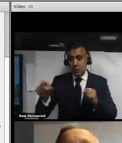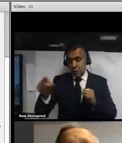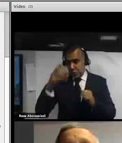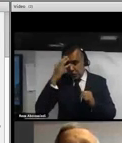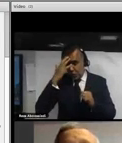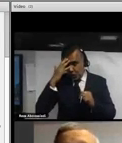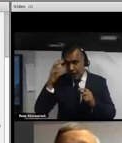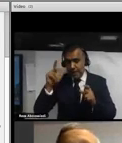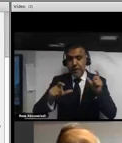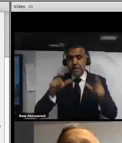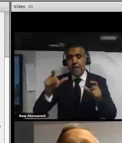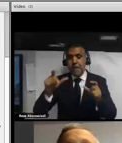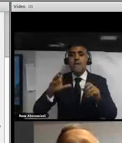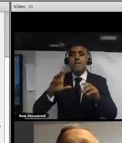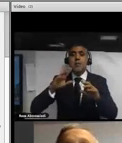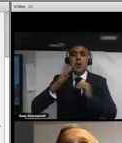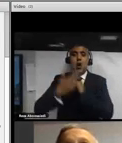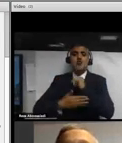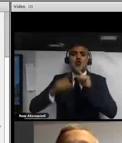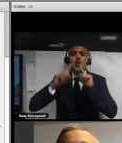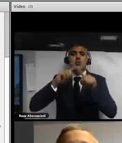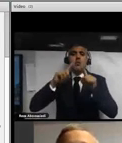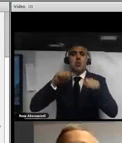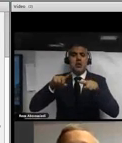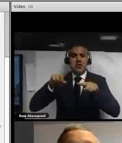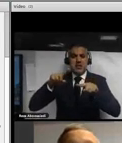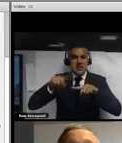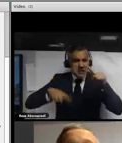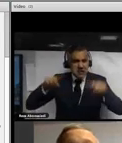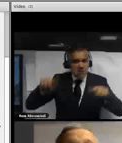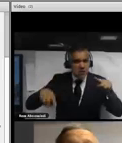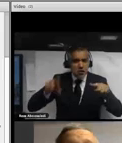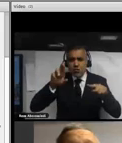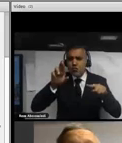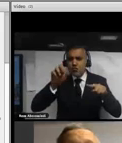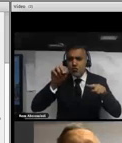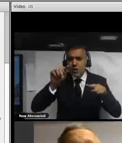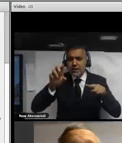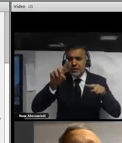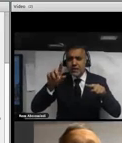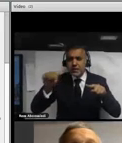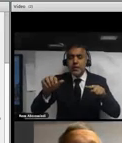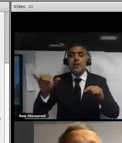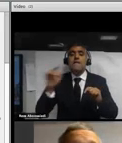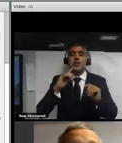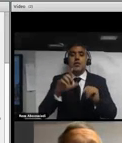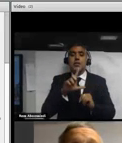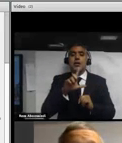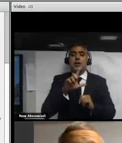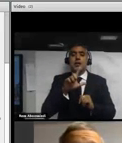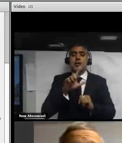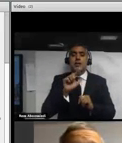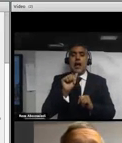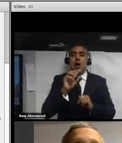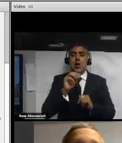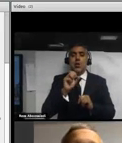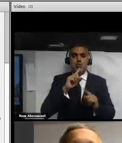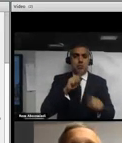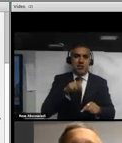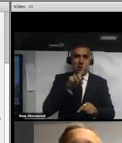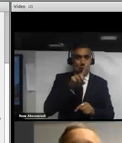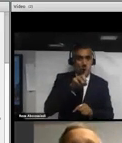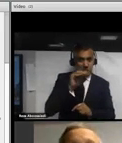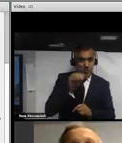the countries would report very different rates of disability. For example, Laos reported about a 1% rate